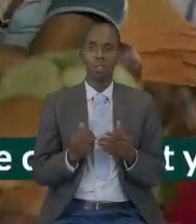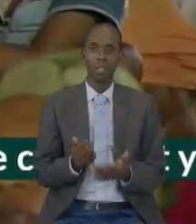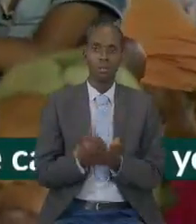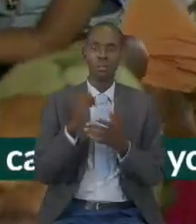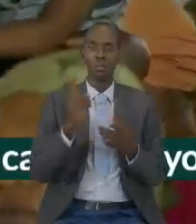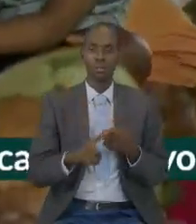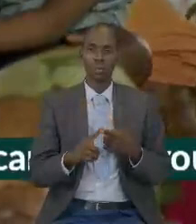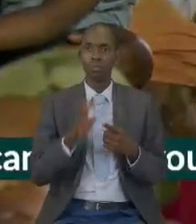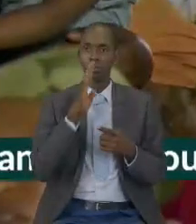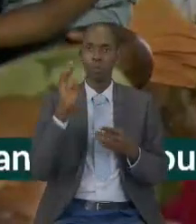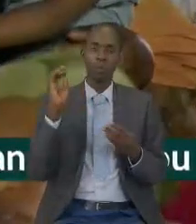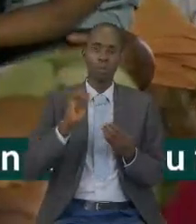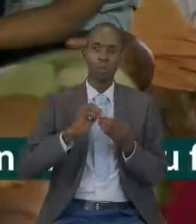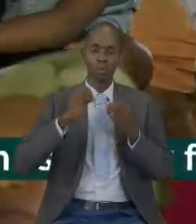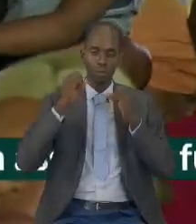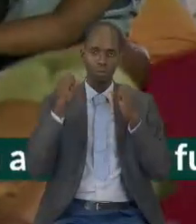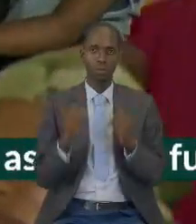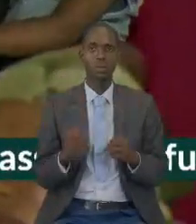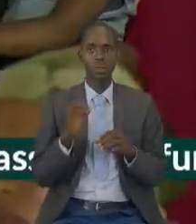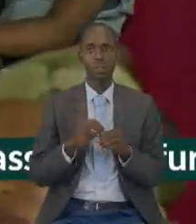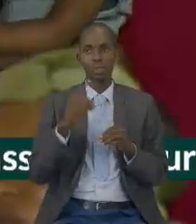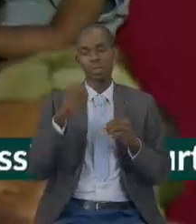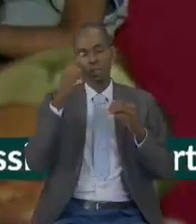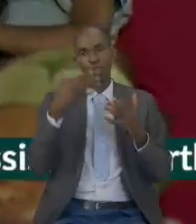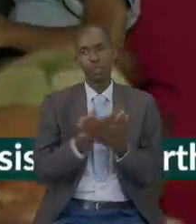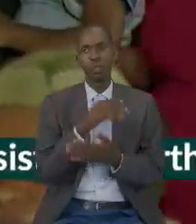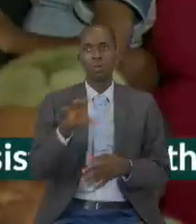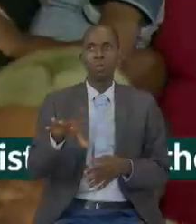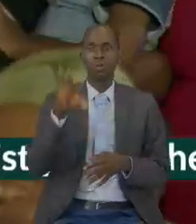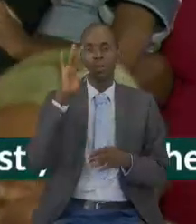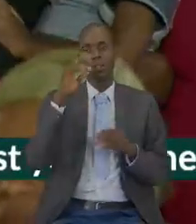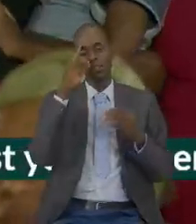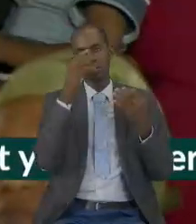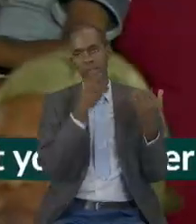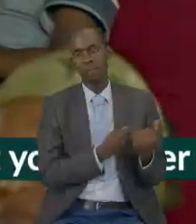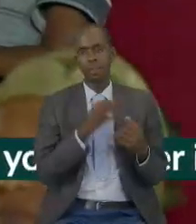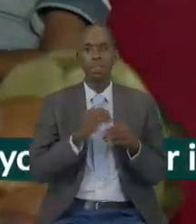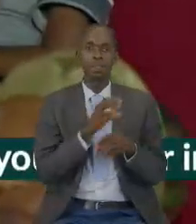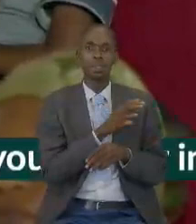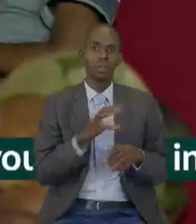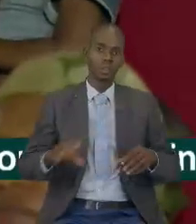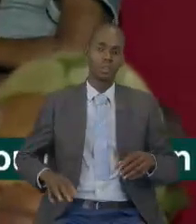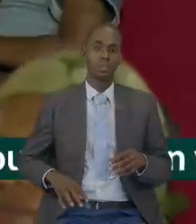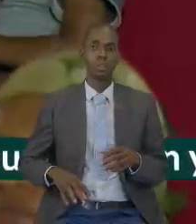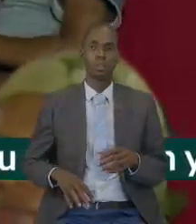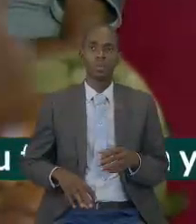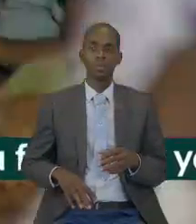time zone, in Canada, in Hong Kong, in India, in China, same thing. It's a global thing.